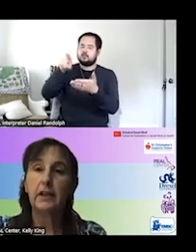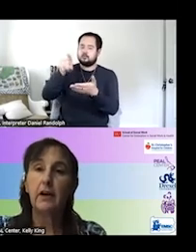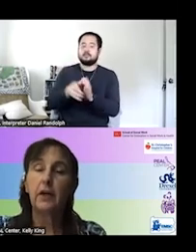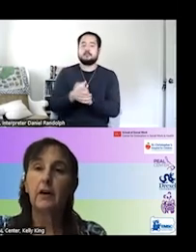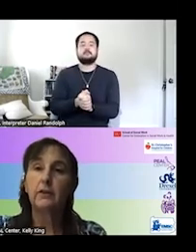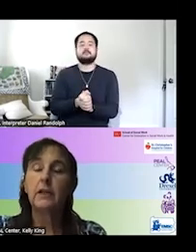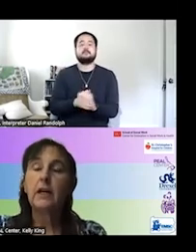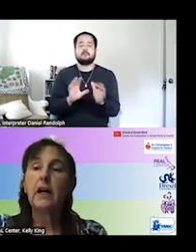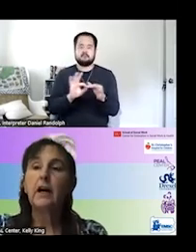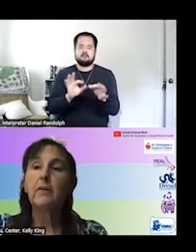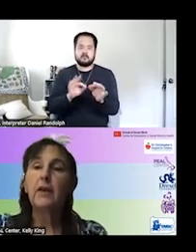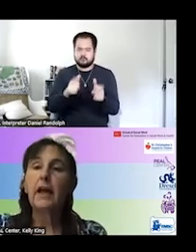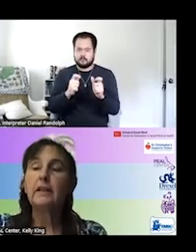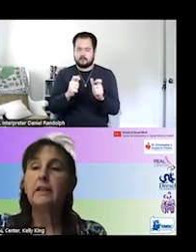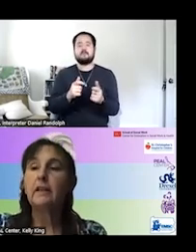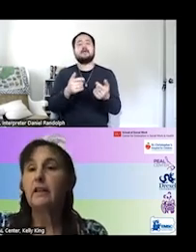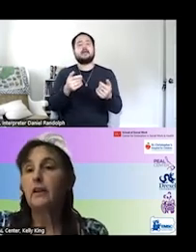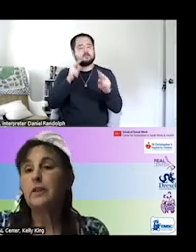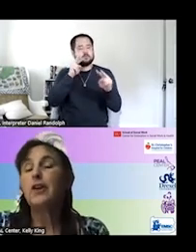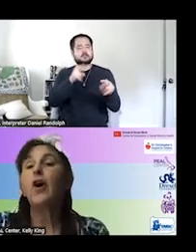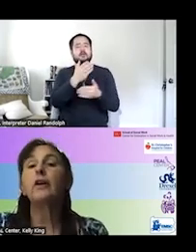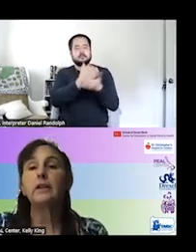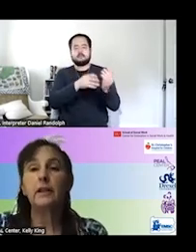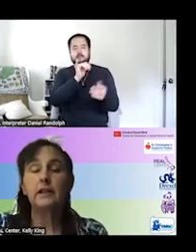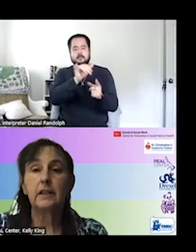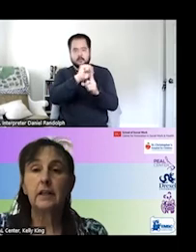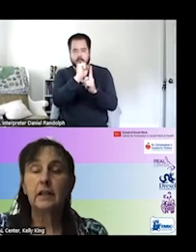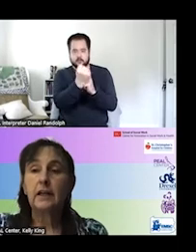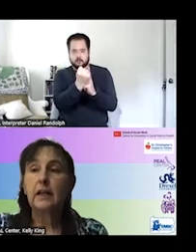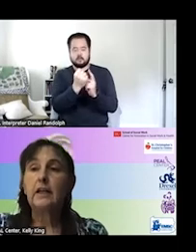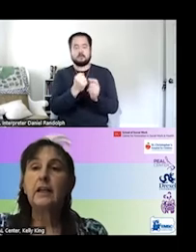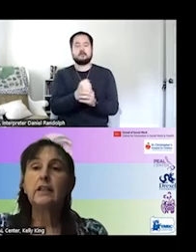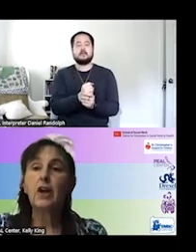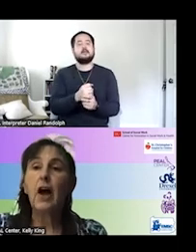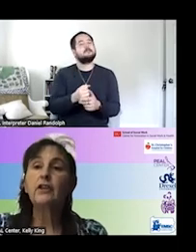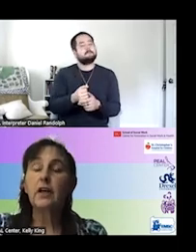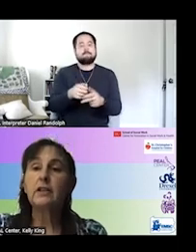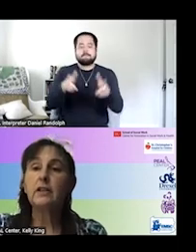little scenarios that there is an art to listening.